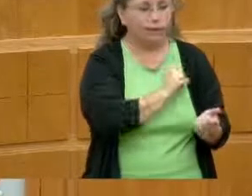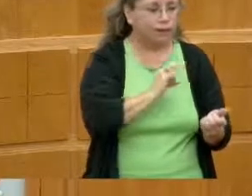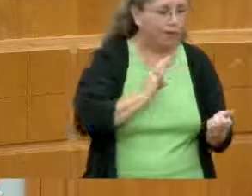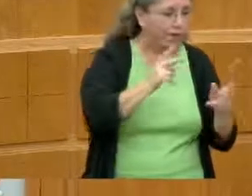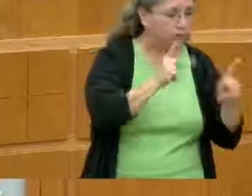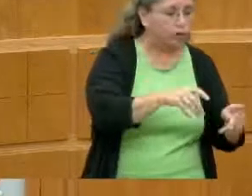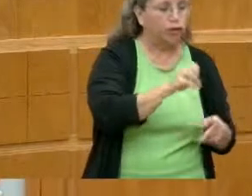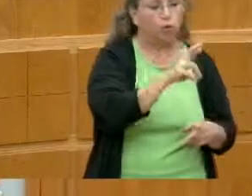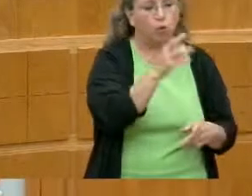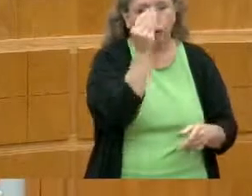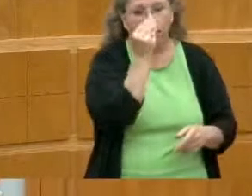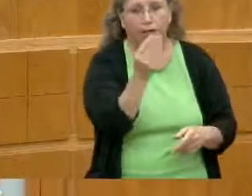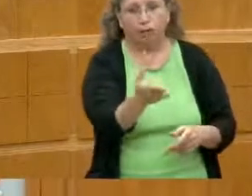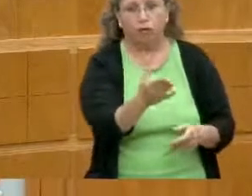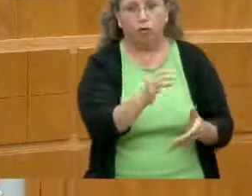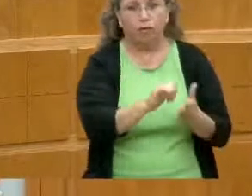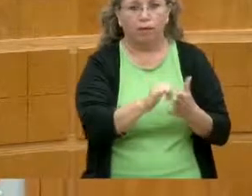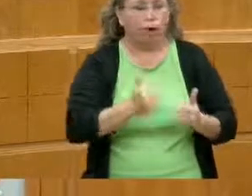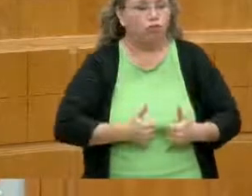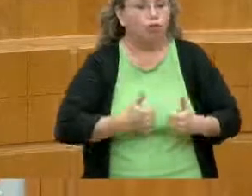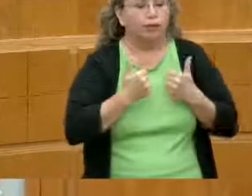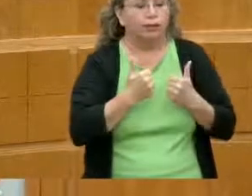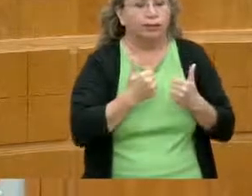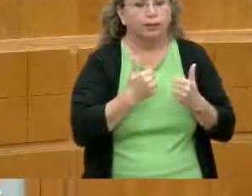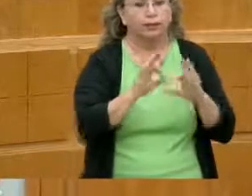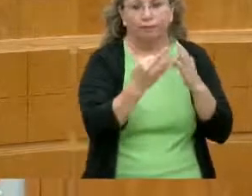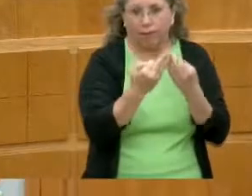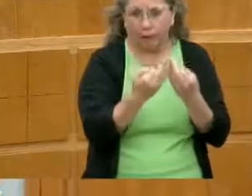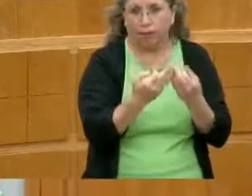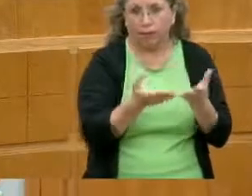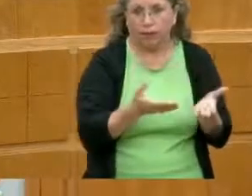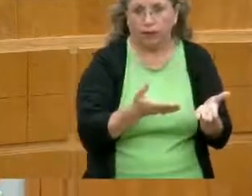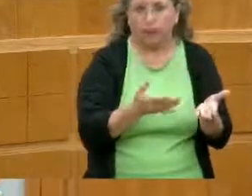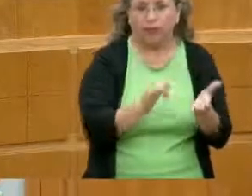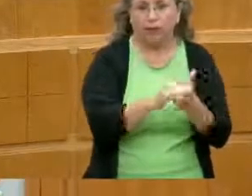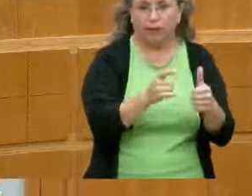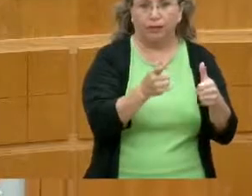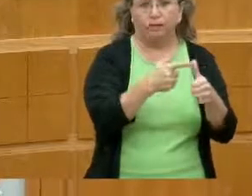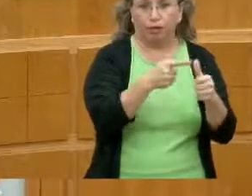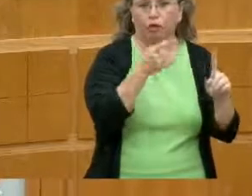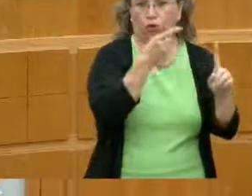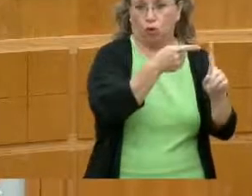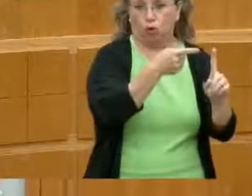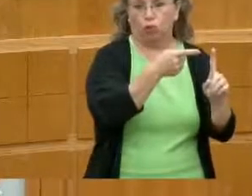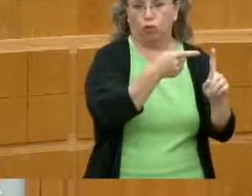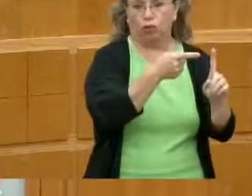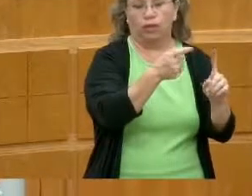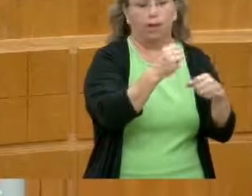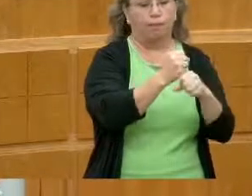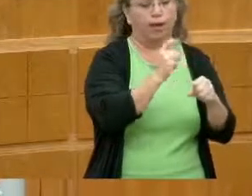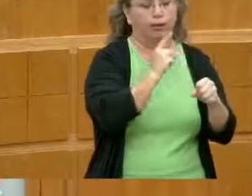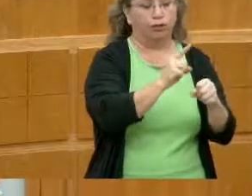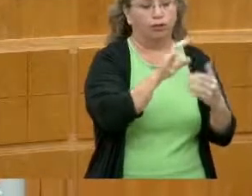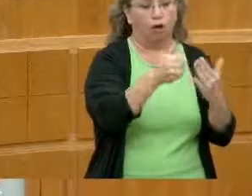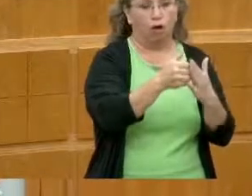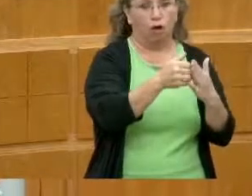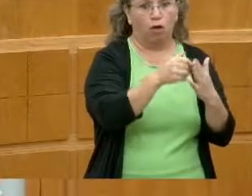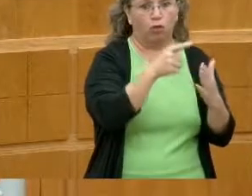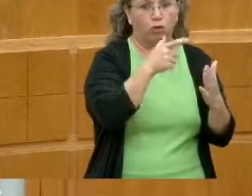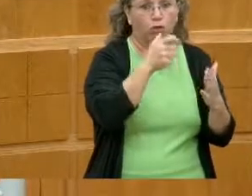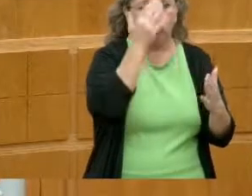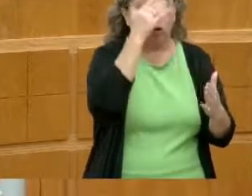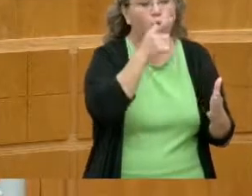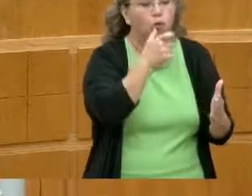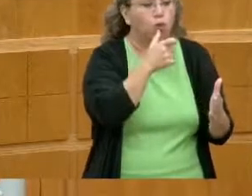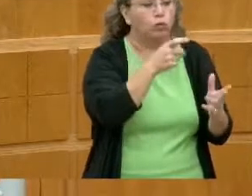them out and quarantine them for the 14 days that's required. So that's the first goal, is to make sure the positives, that they know who the positives